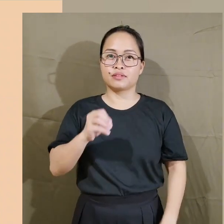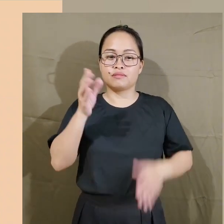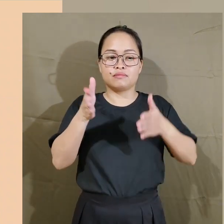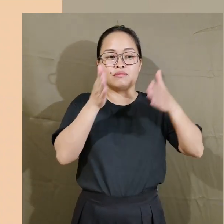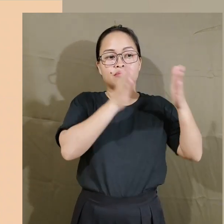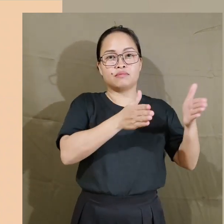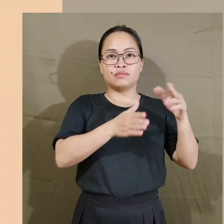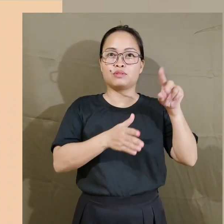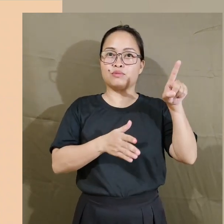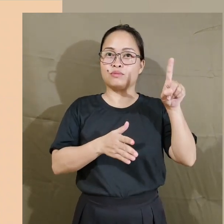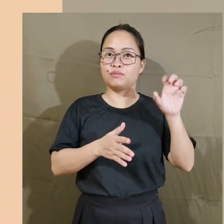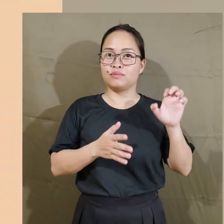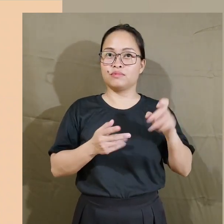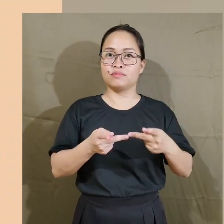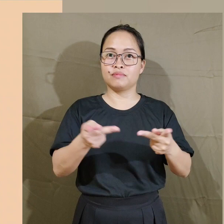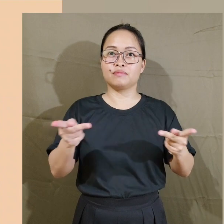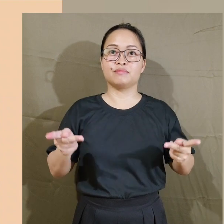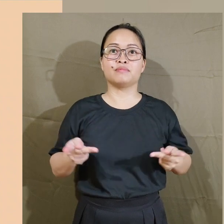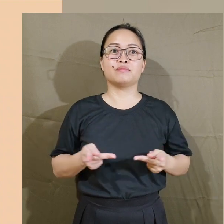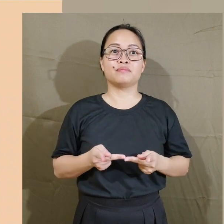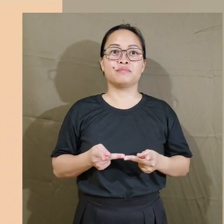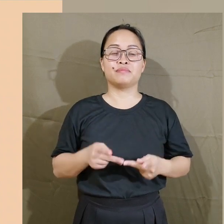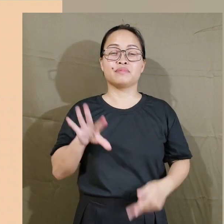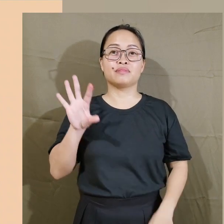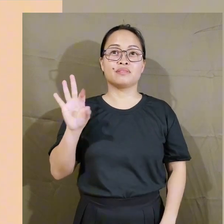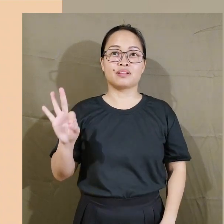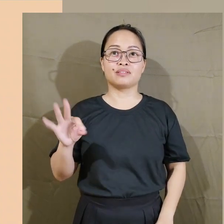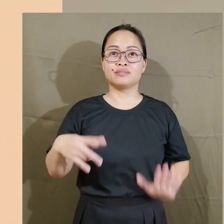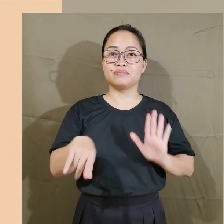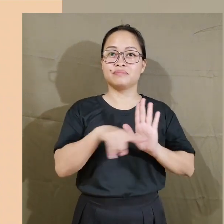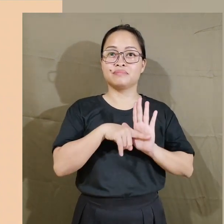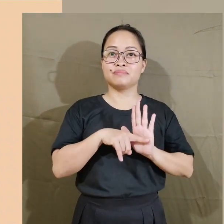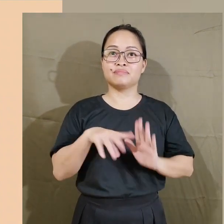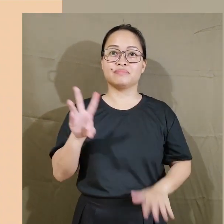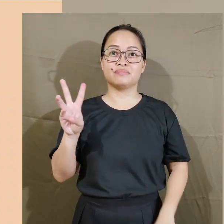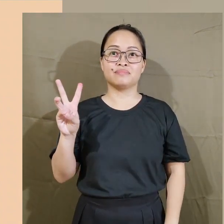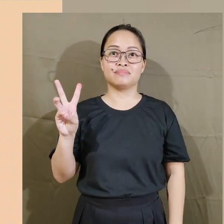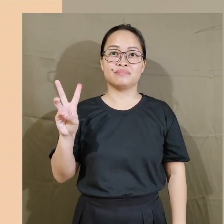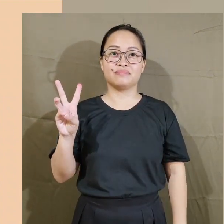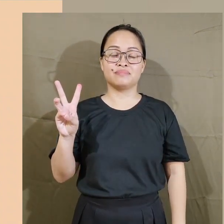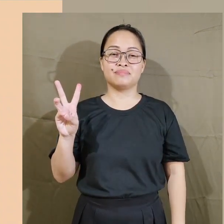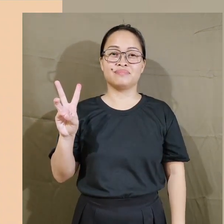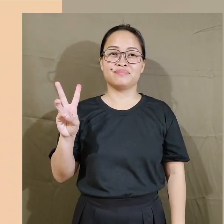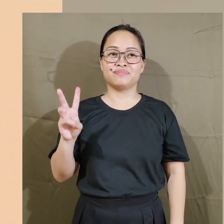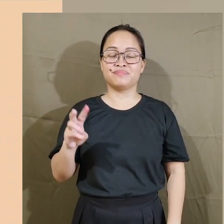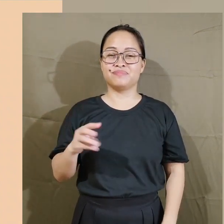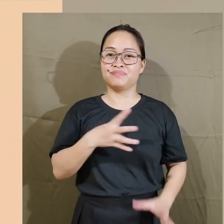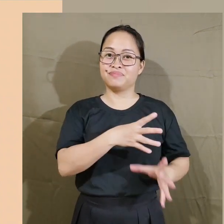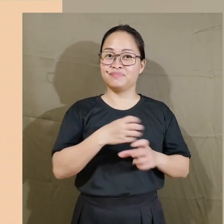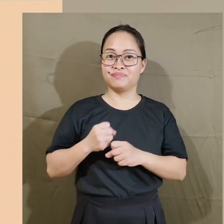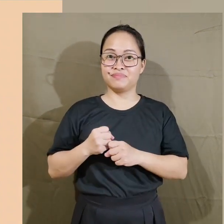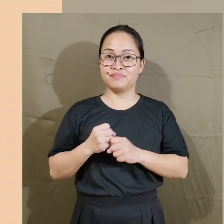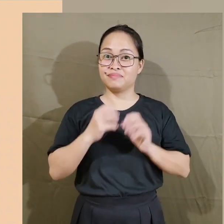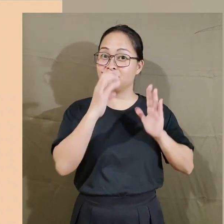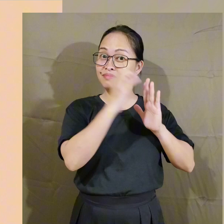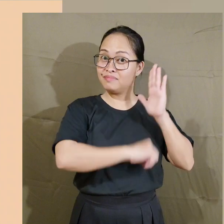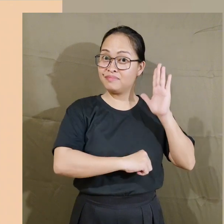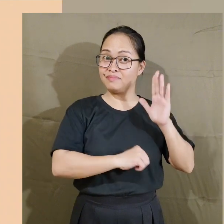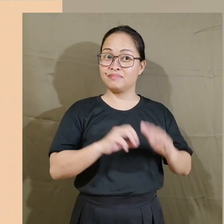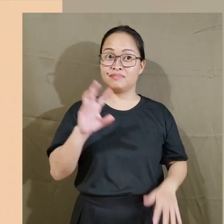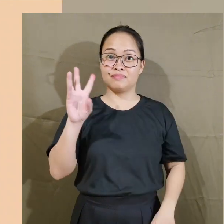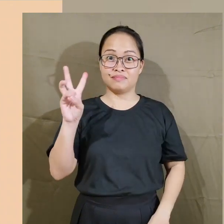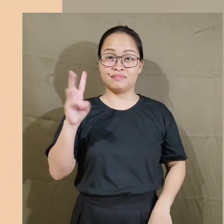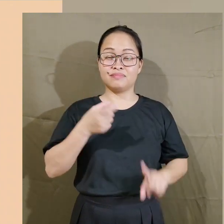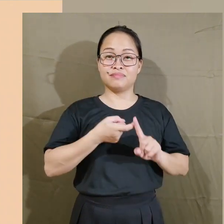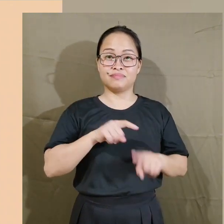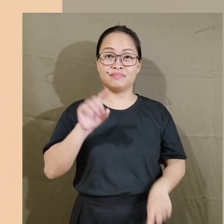And in hundreds place, 9 minus 6, if we subtract 6